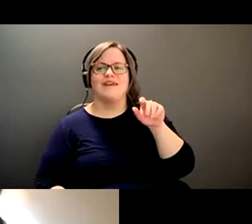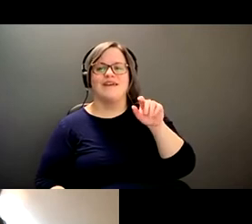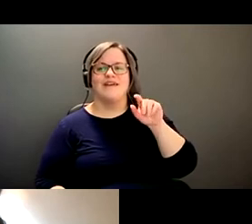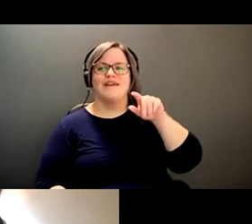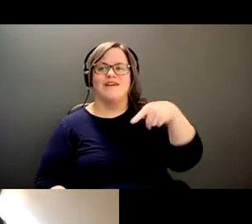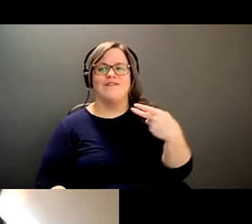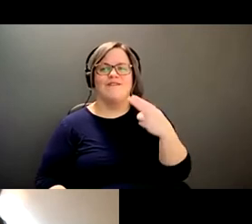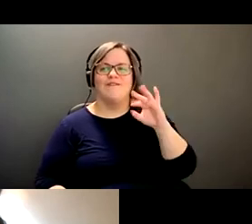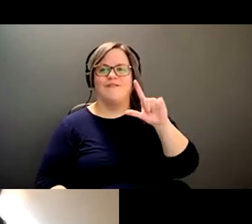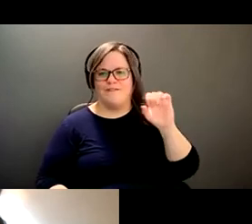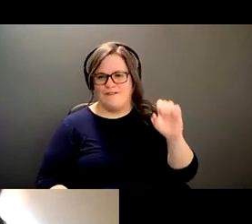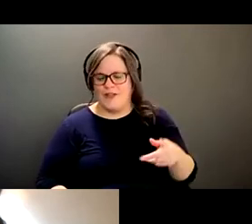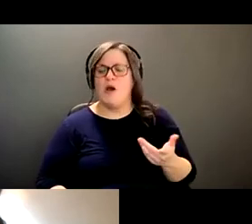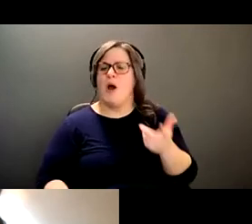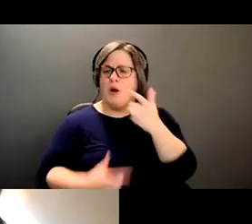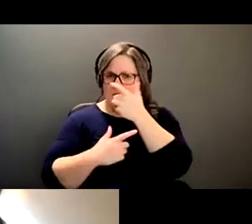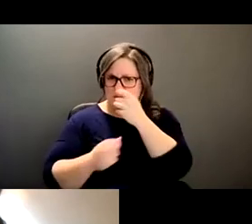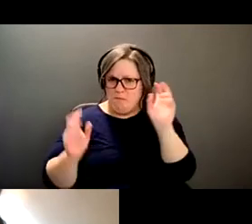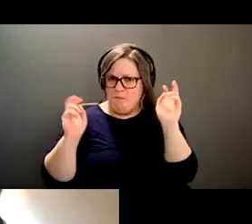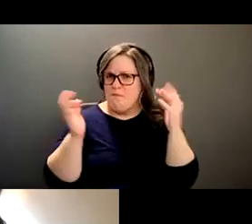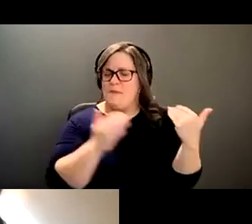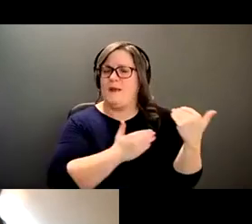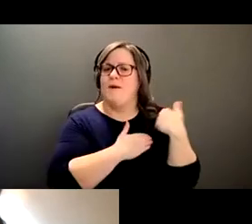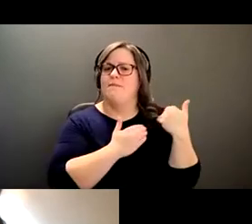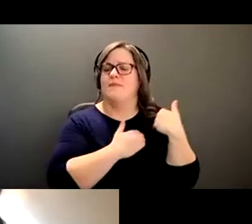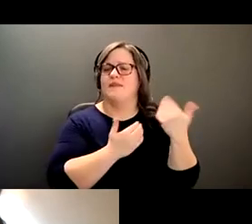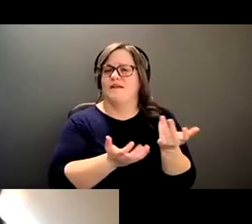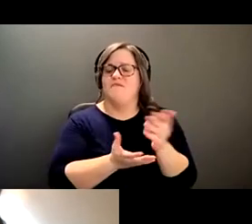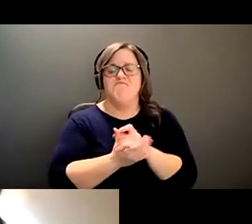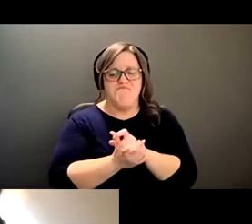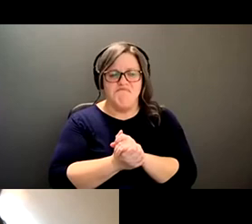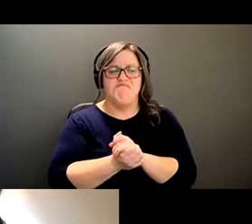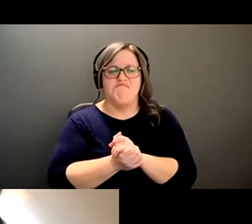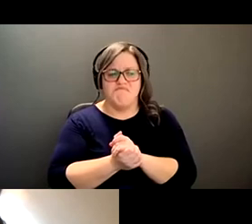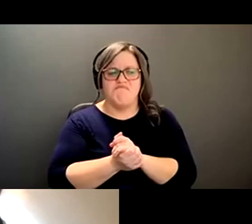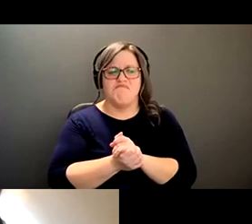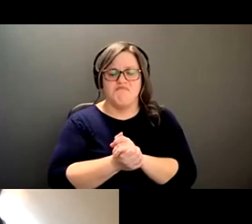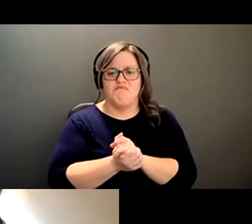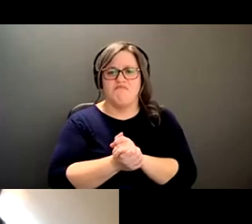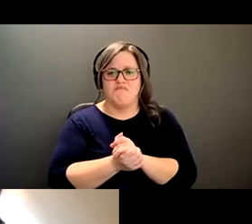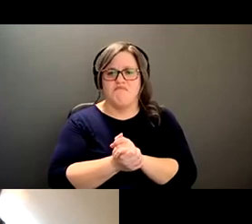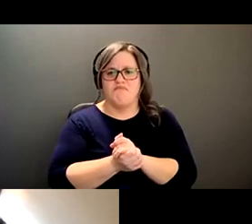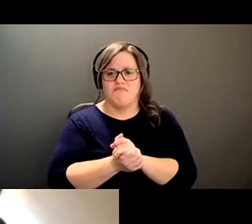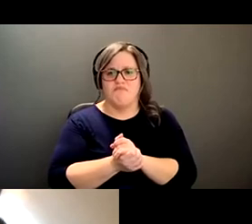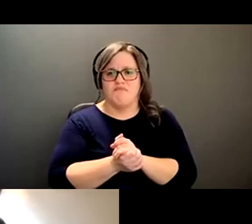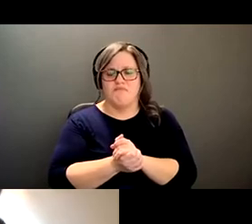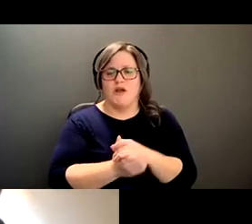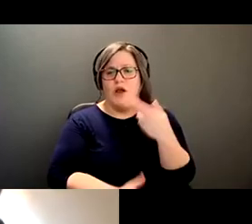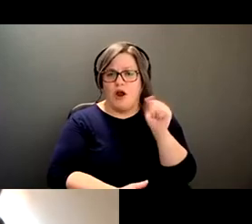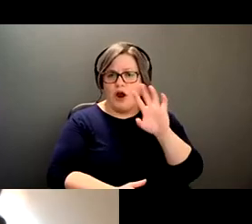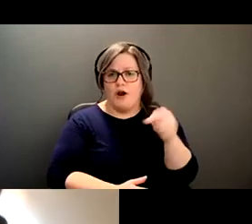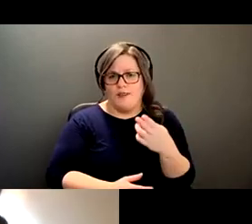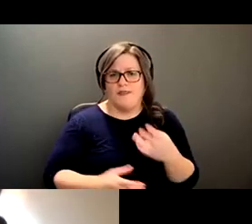it's certainly interesting, the topic of accountability. As I was saying before, like, we are a member, like Hearth, the four of